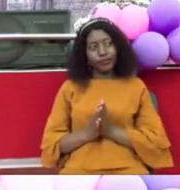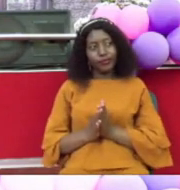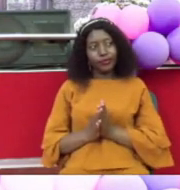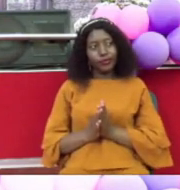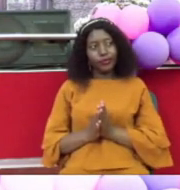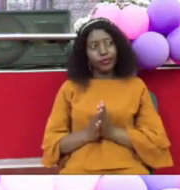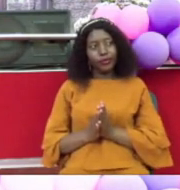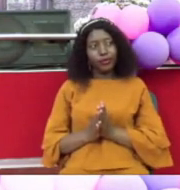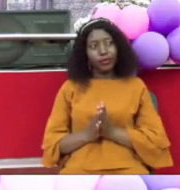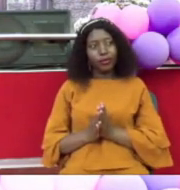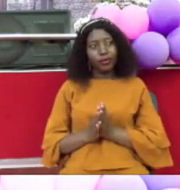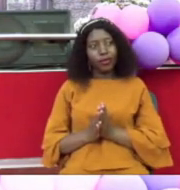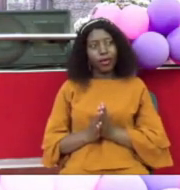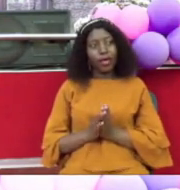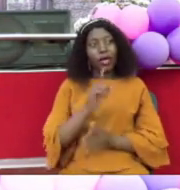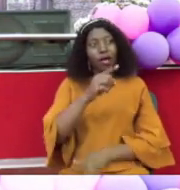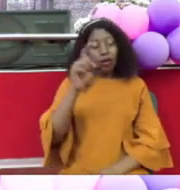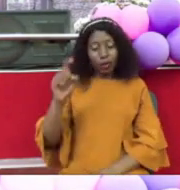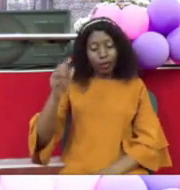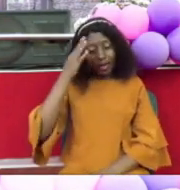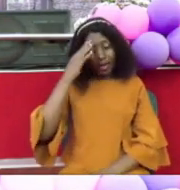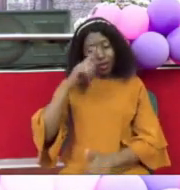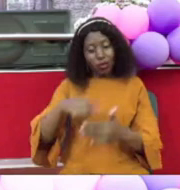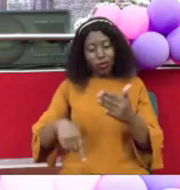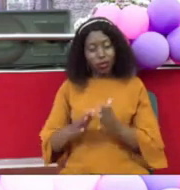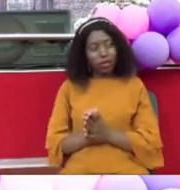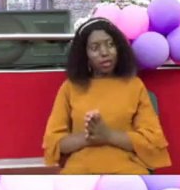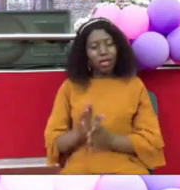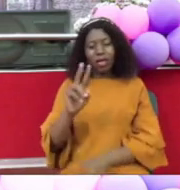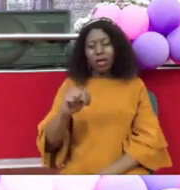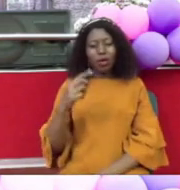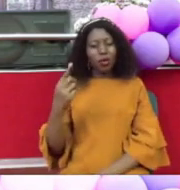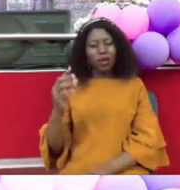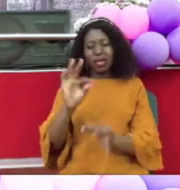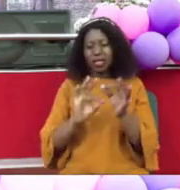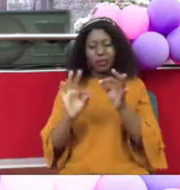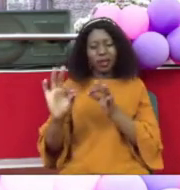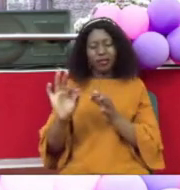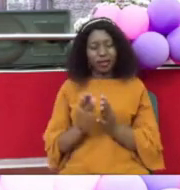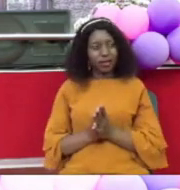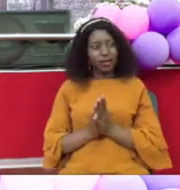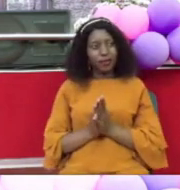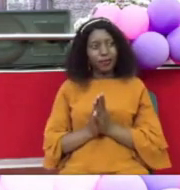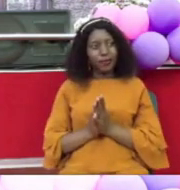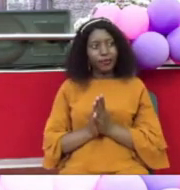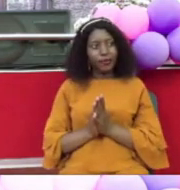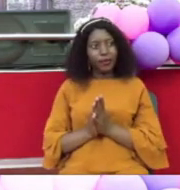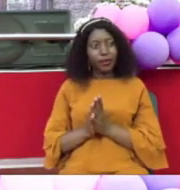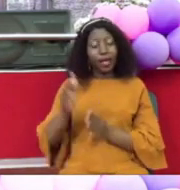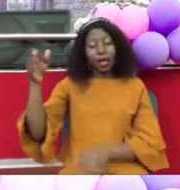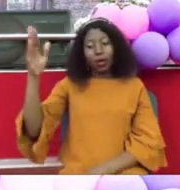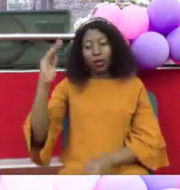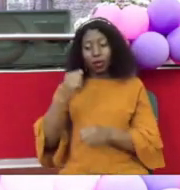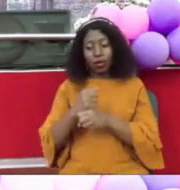we should know is that none of us is perfect. Kile ambacho unafaa kujua ni kwamba hakuna aliyekamilika, mkamilifu. God just works